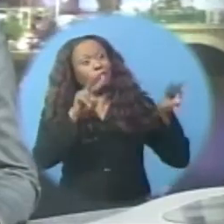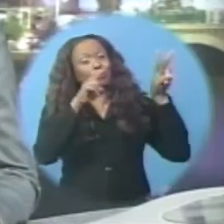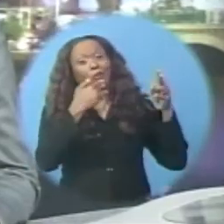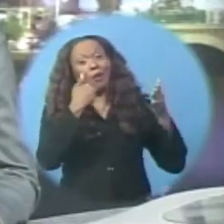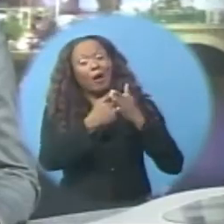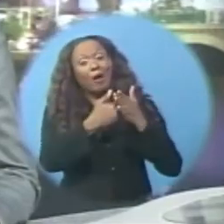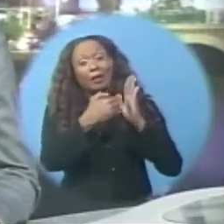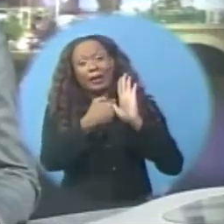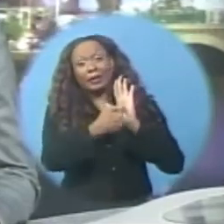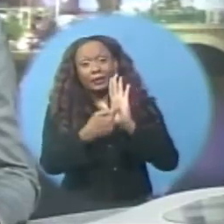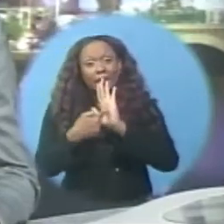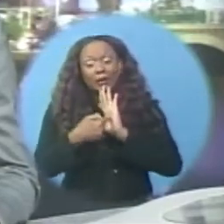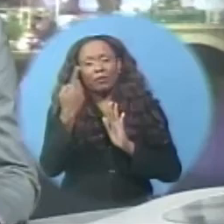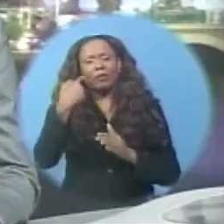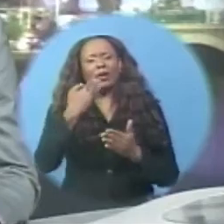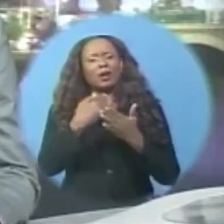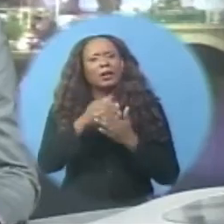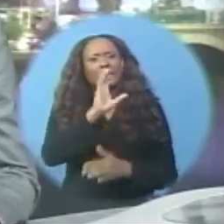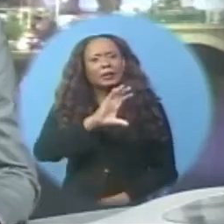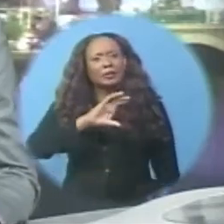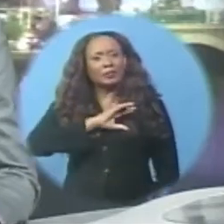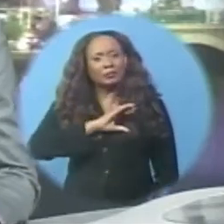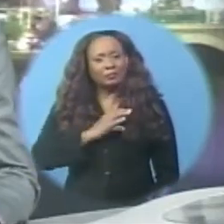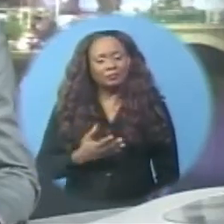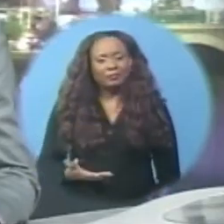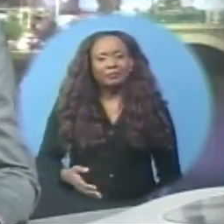needed to shape people of good character.